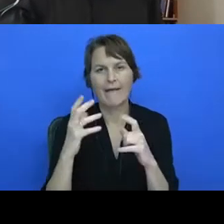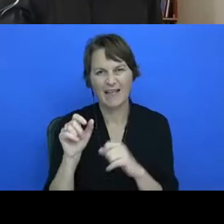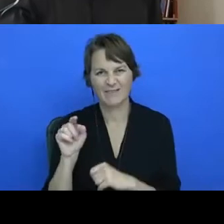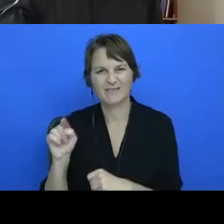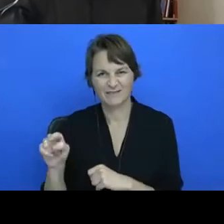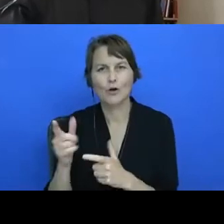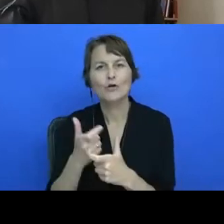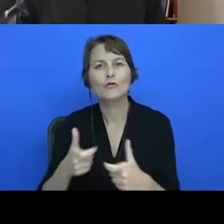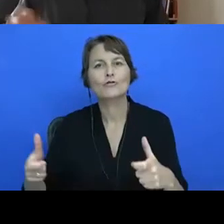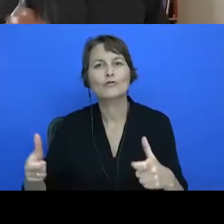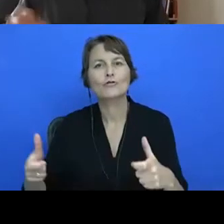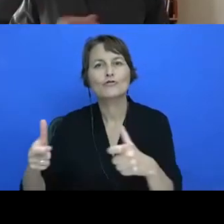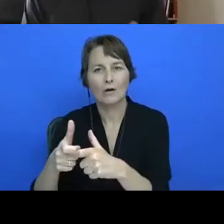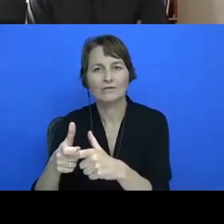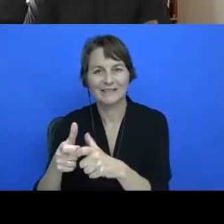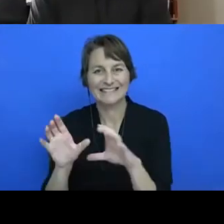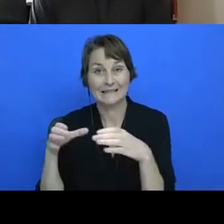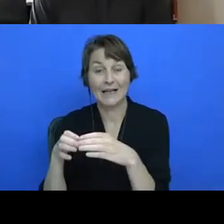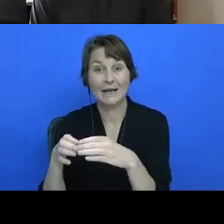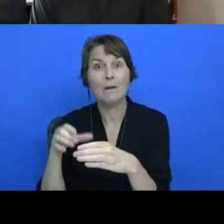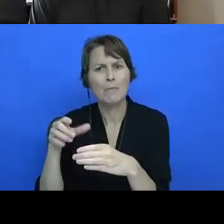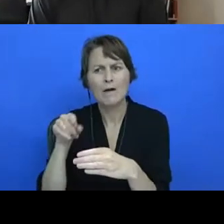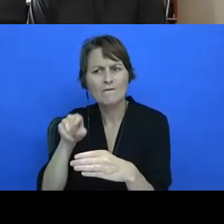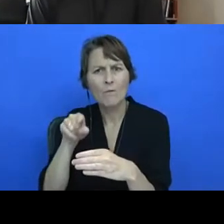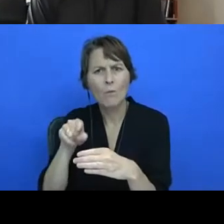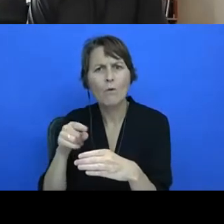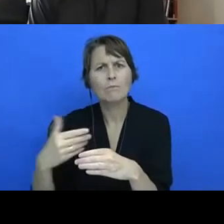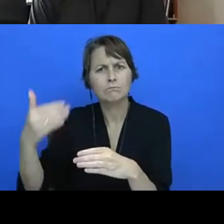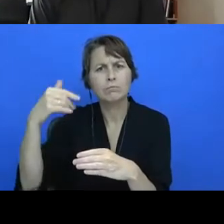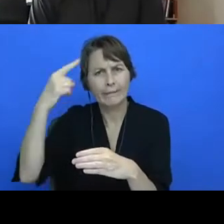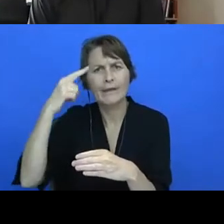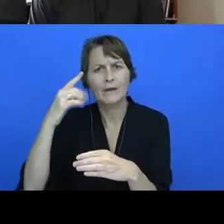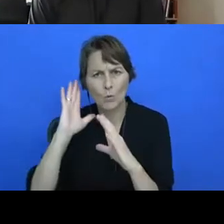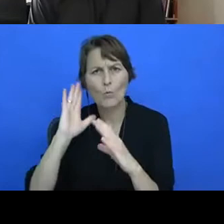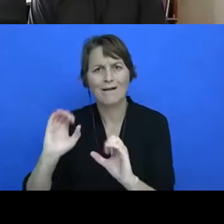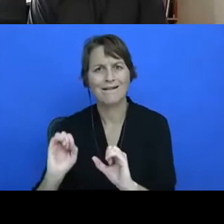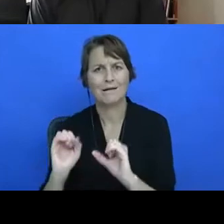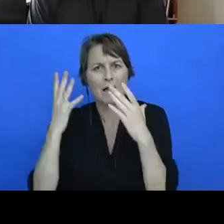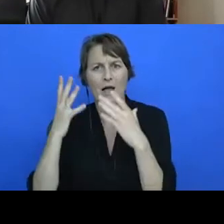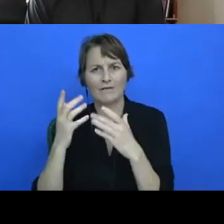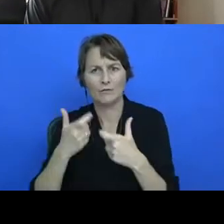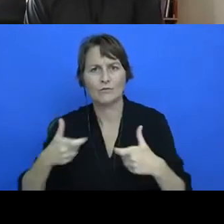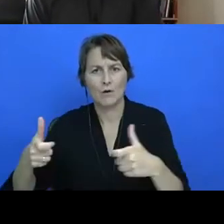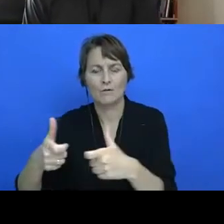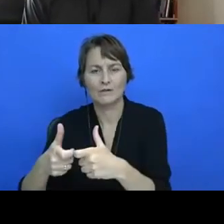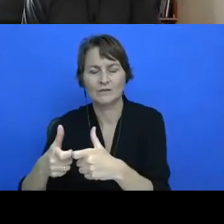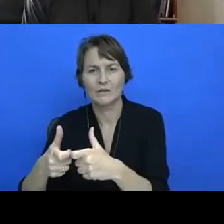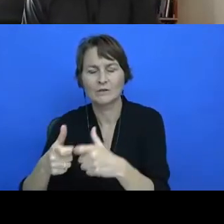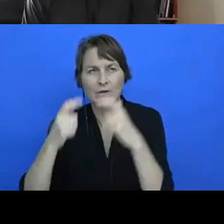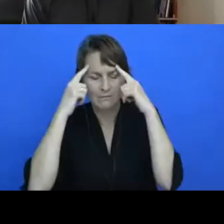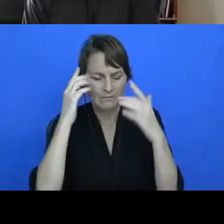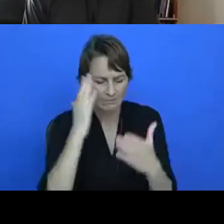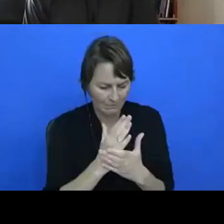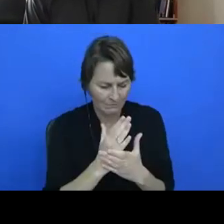physical conference. So when we decided to go digital, we were just 5 of us. So a team of 5 with only